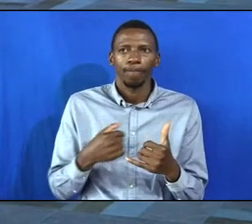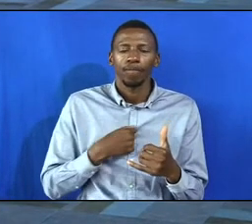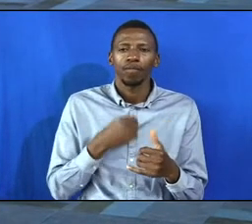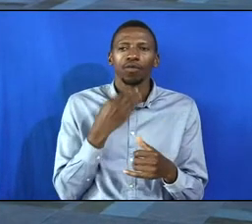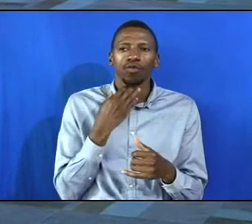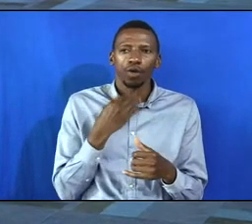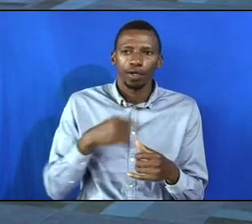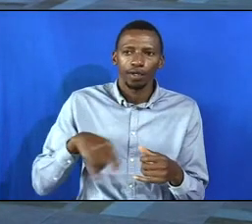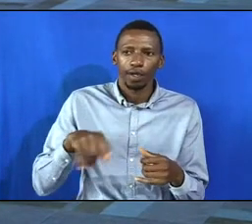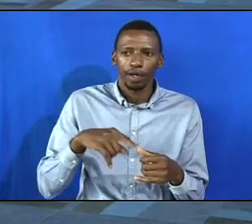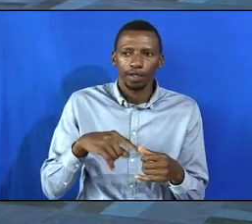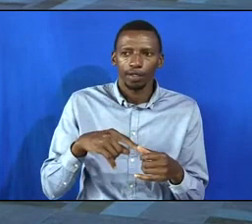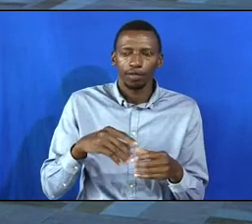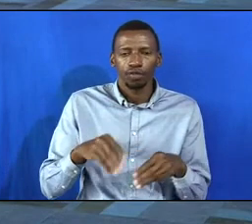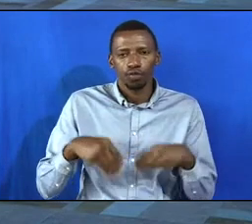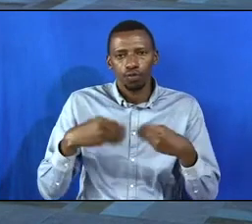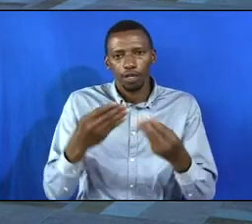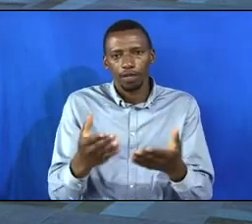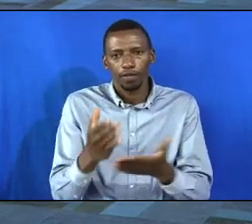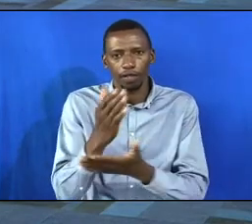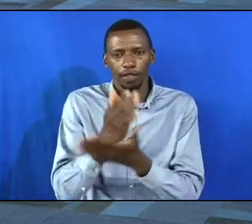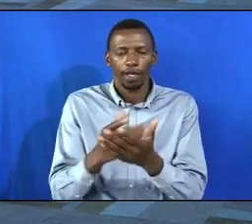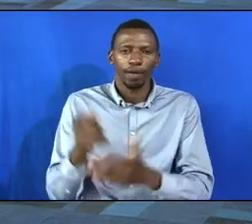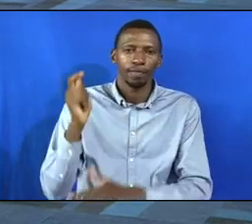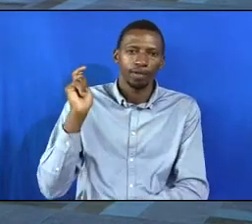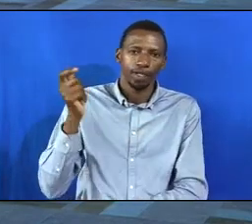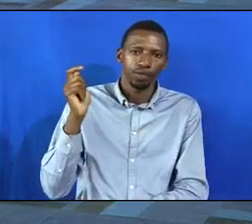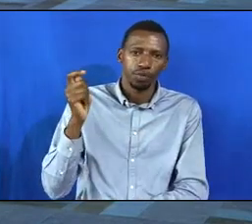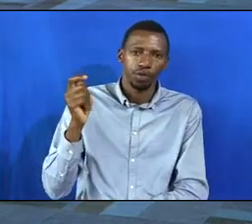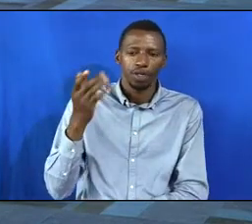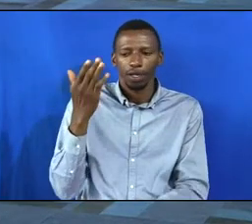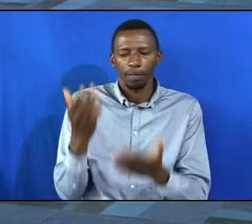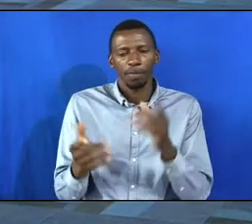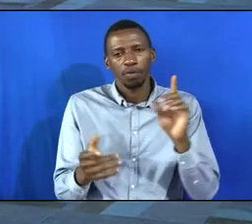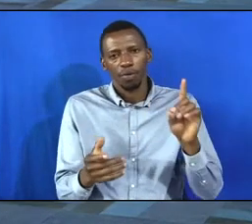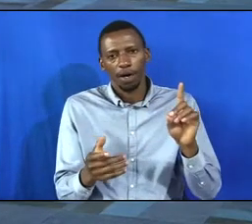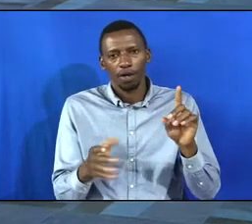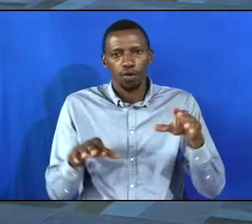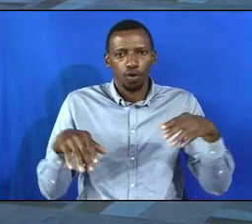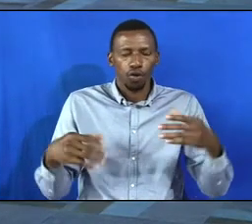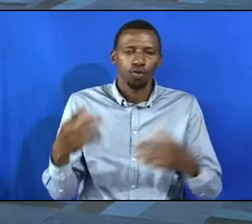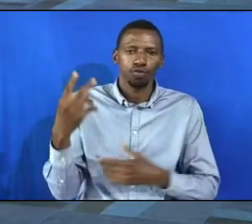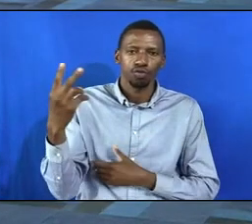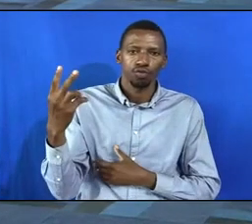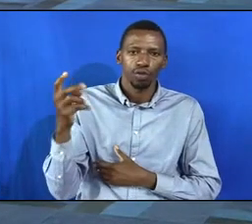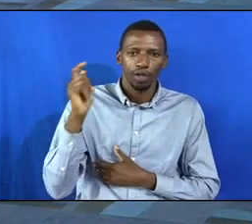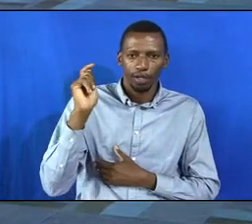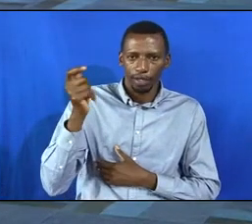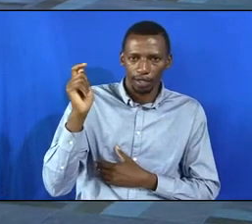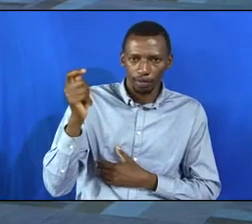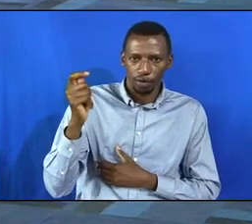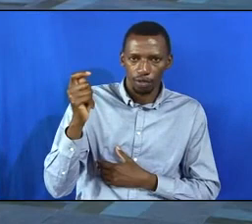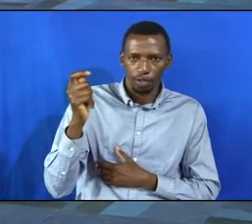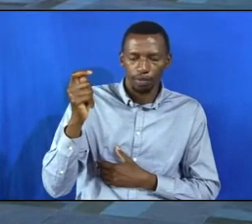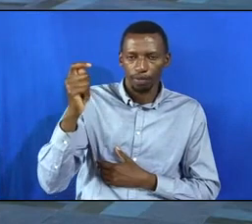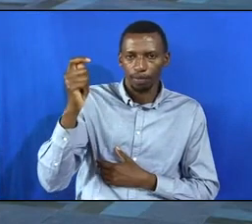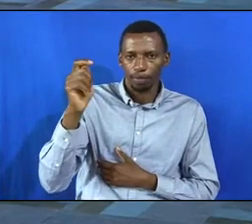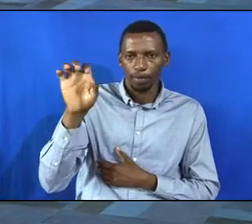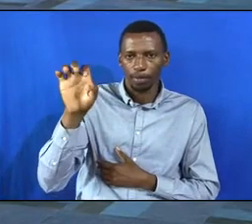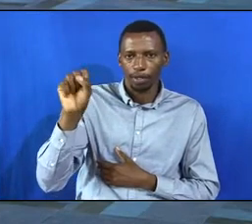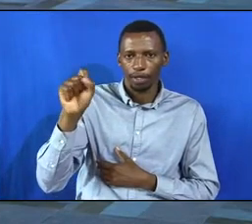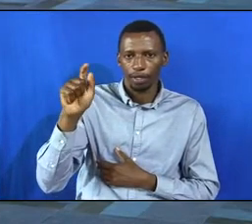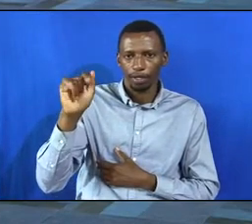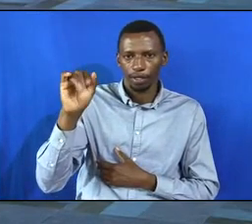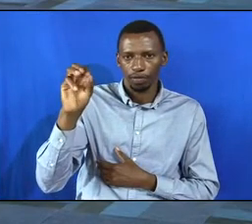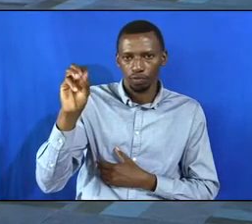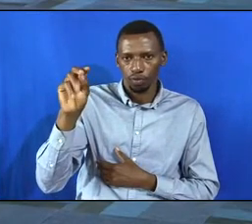I want us to give some testimonies, 1 or 2 testimonies, then we'll share, we'll break the bread of